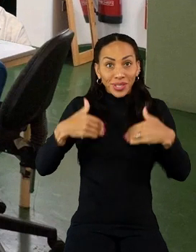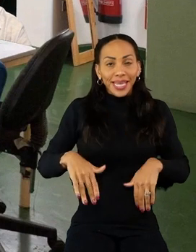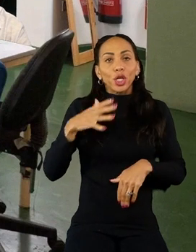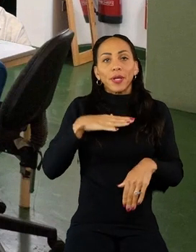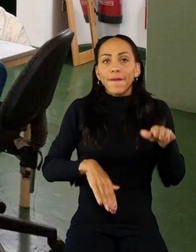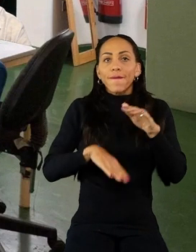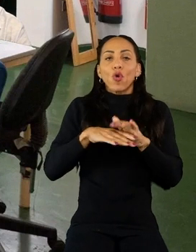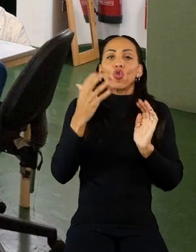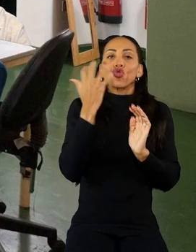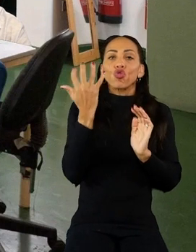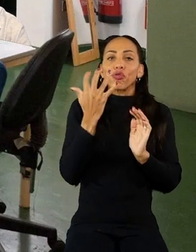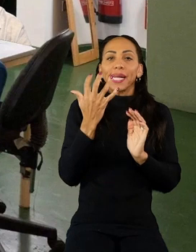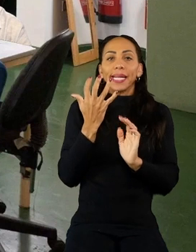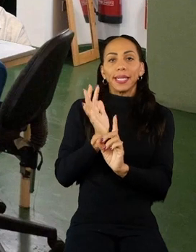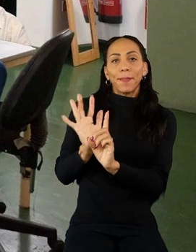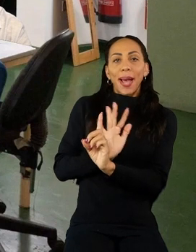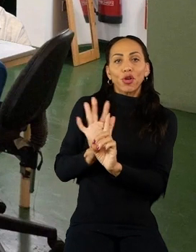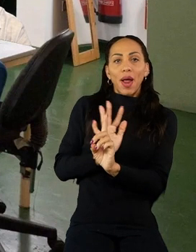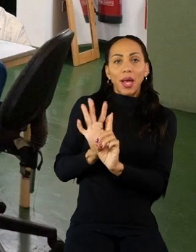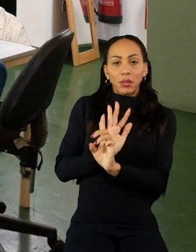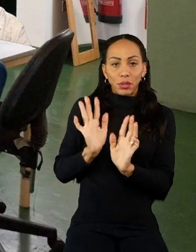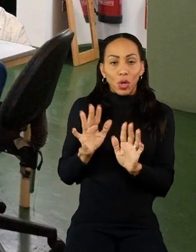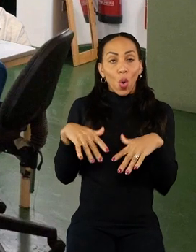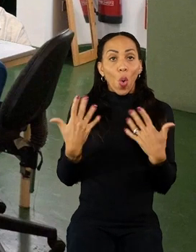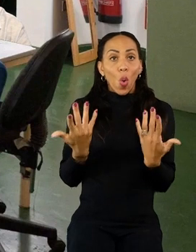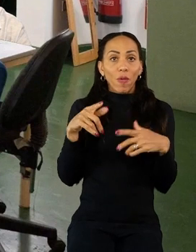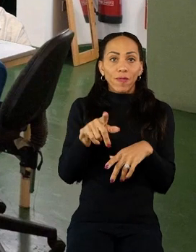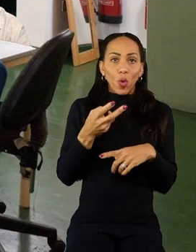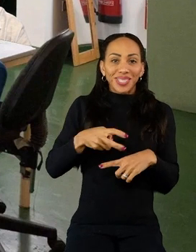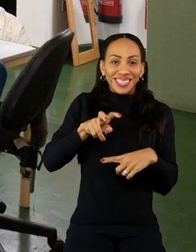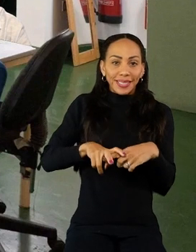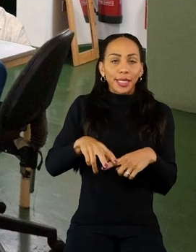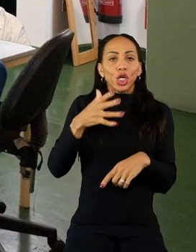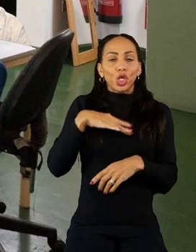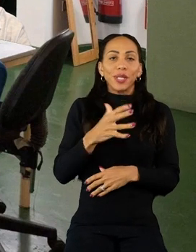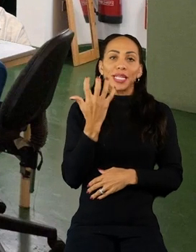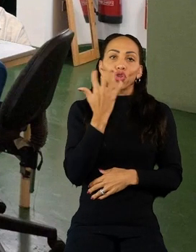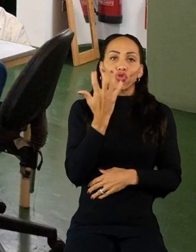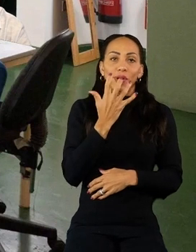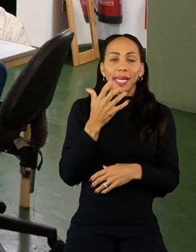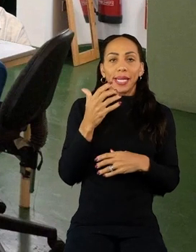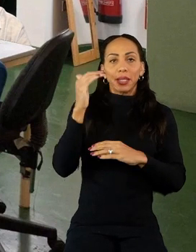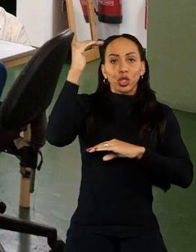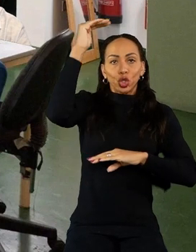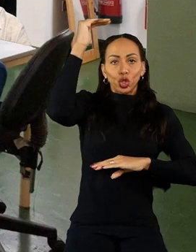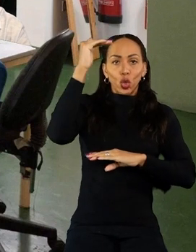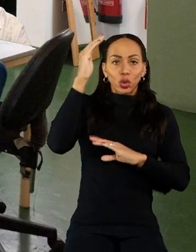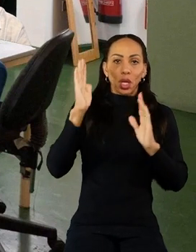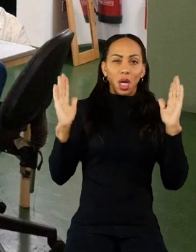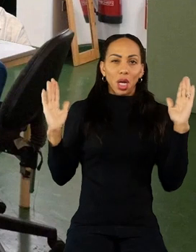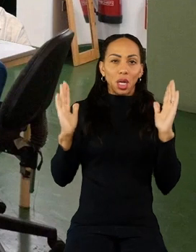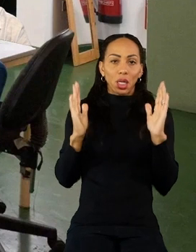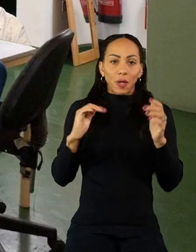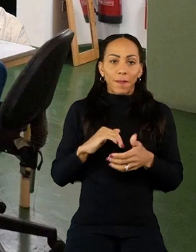participating, it's quite, you know, you could say to people, look, if you want a full body, you'll need to have a green screen background, or you